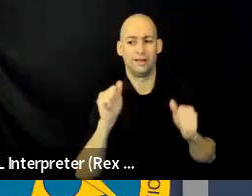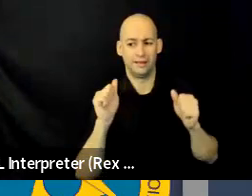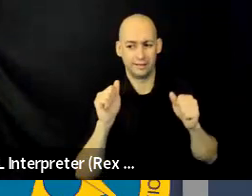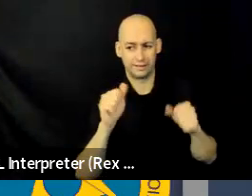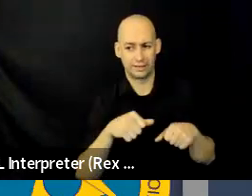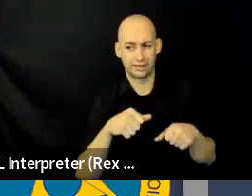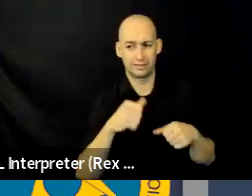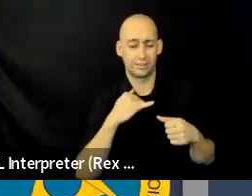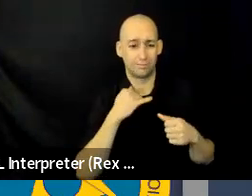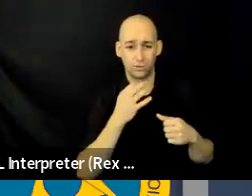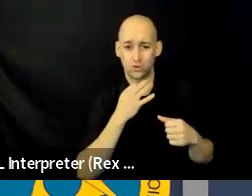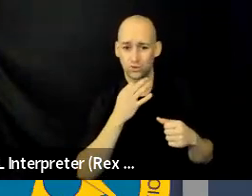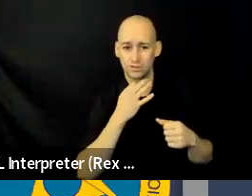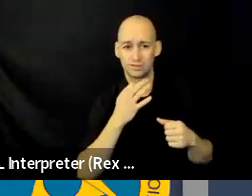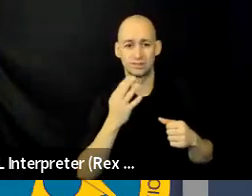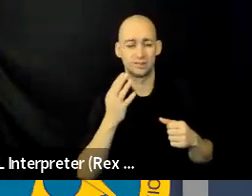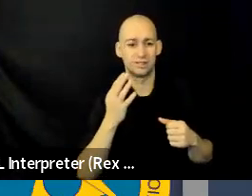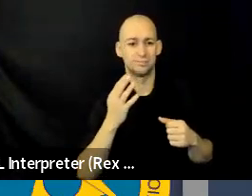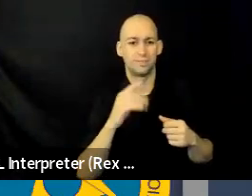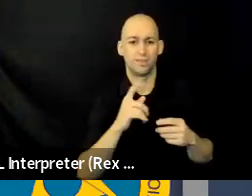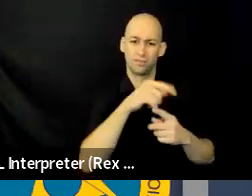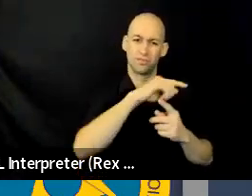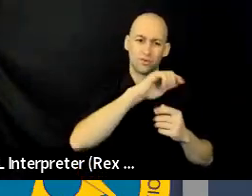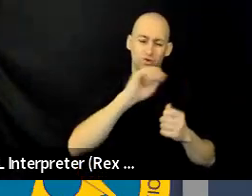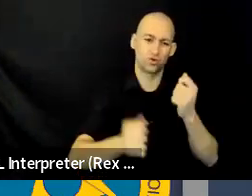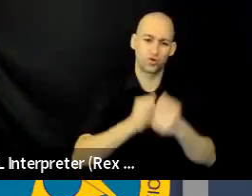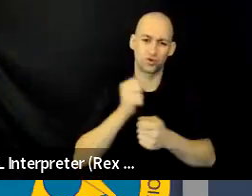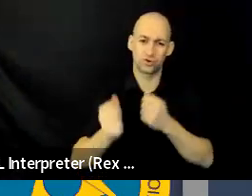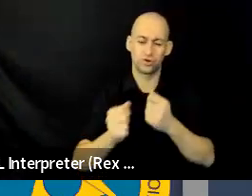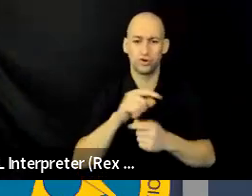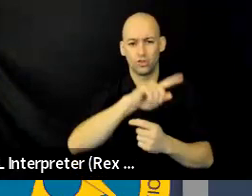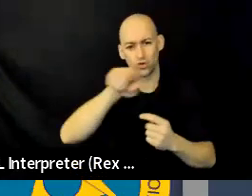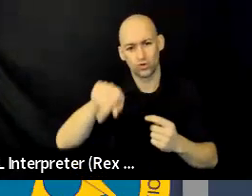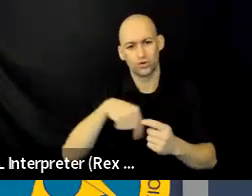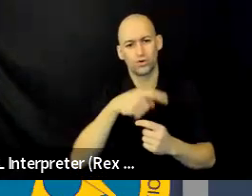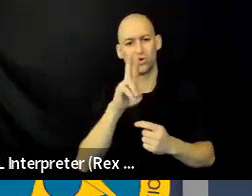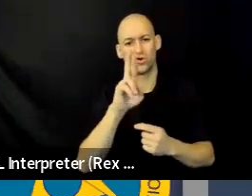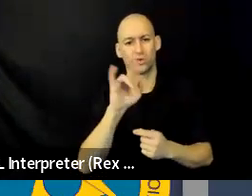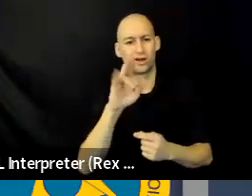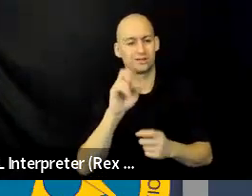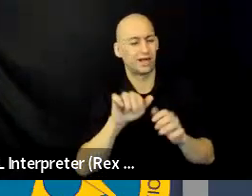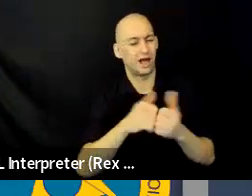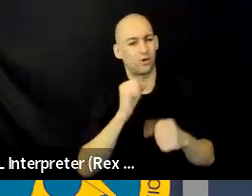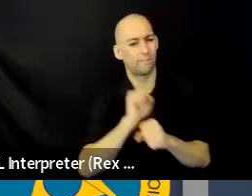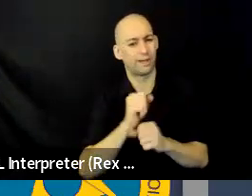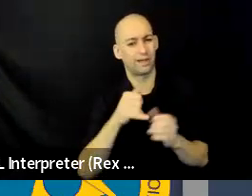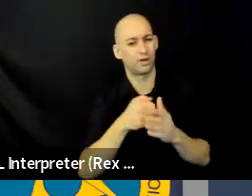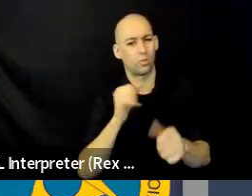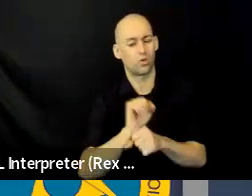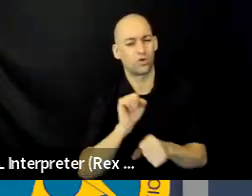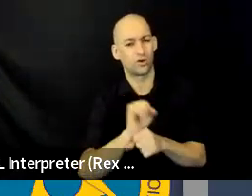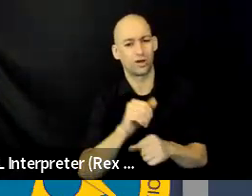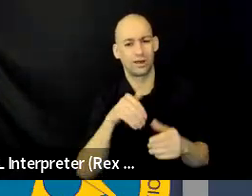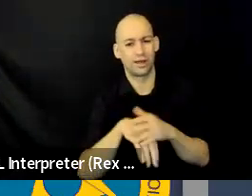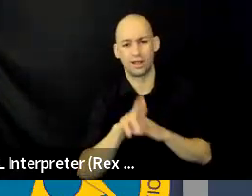I'm just curious about these turning radiuses and how it is that we can really make this work in the RON